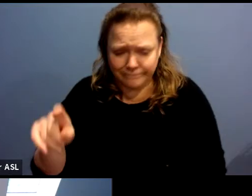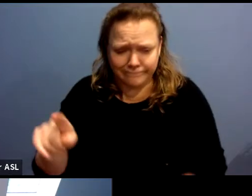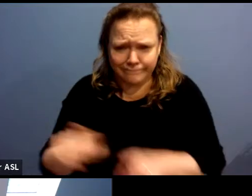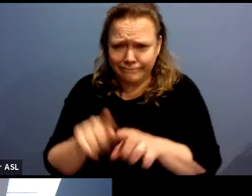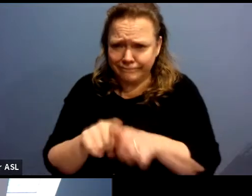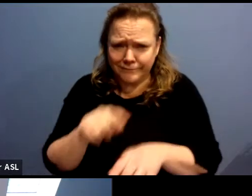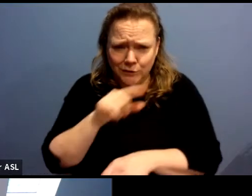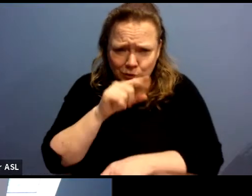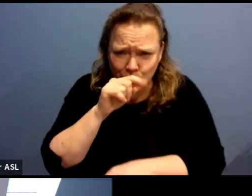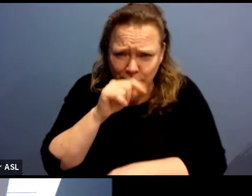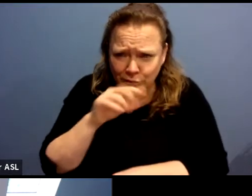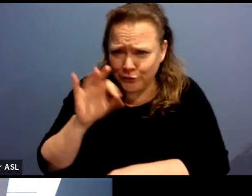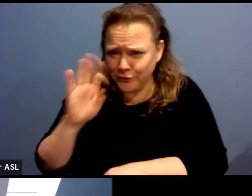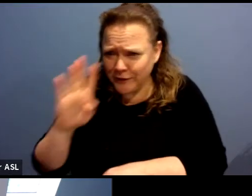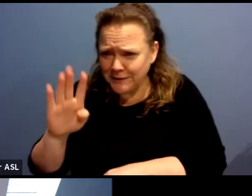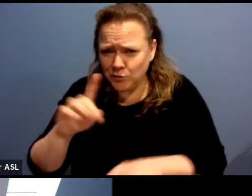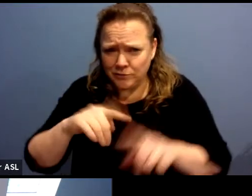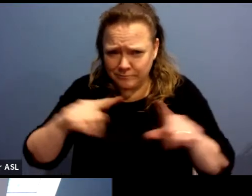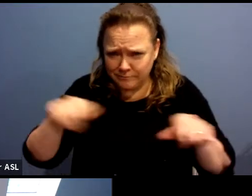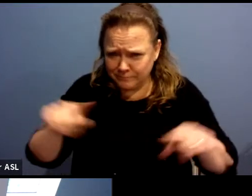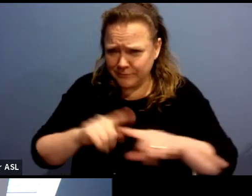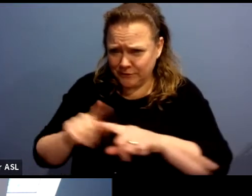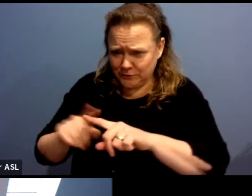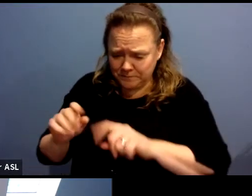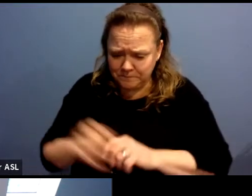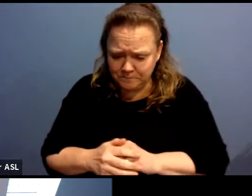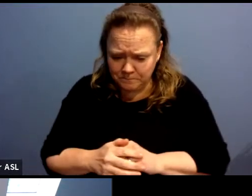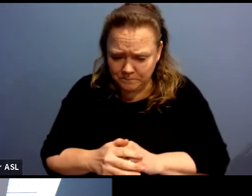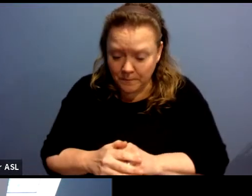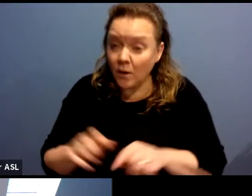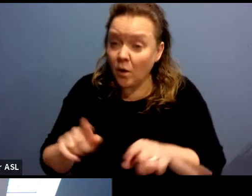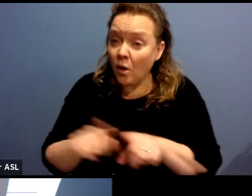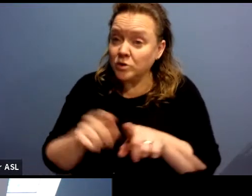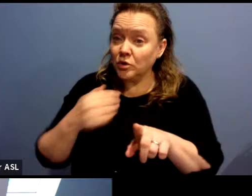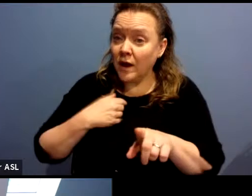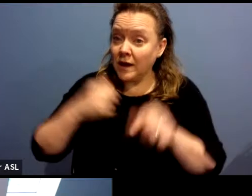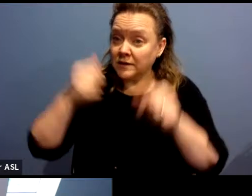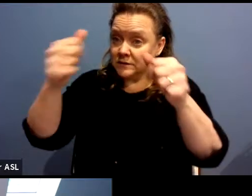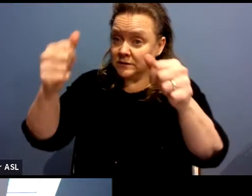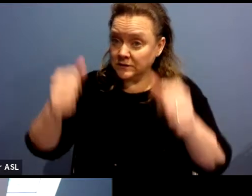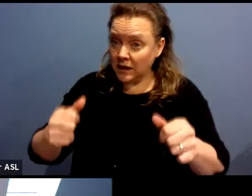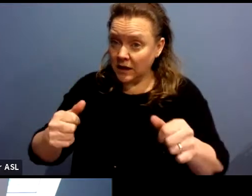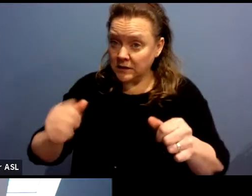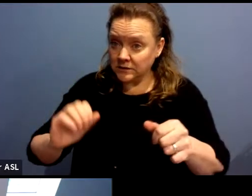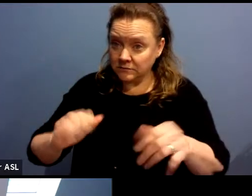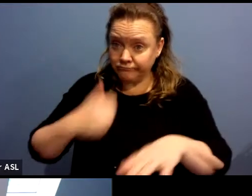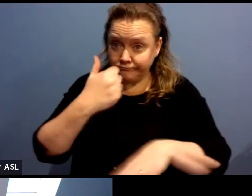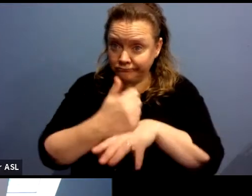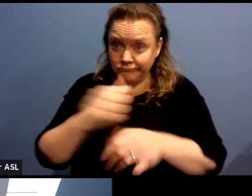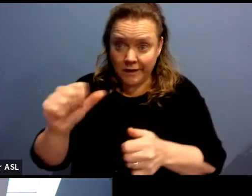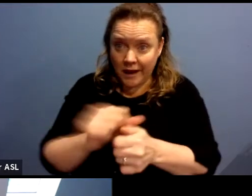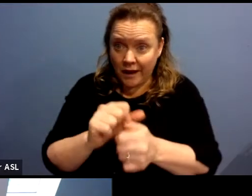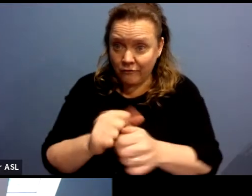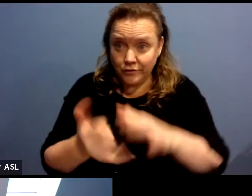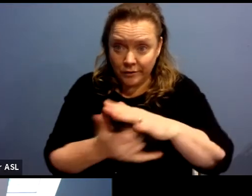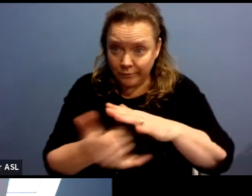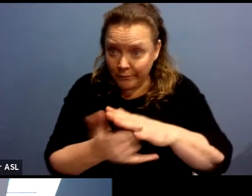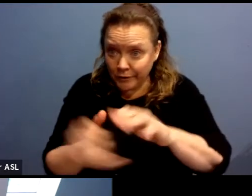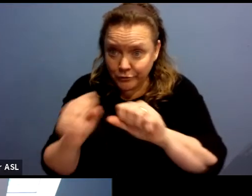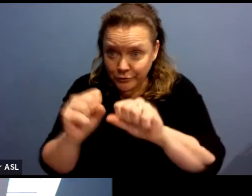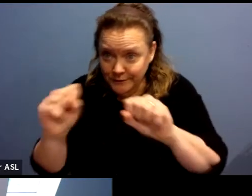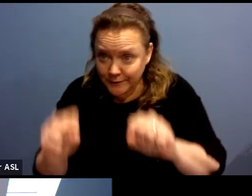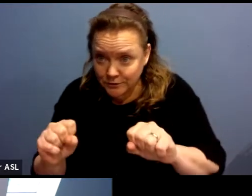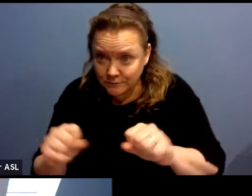radio stations. And signs were placed in all Metro rail stations and on buses, Metro